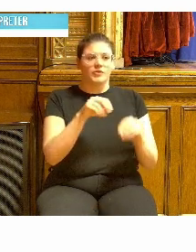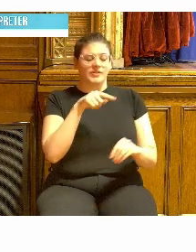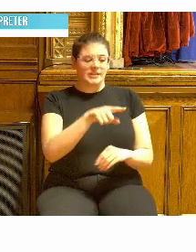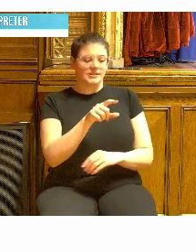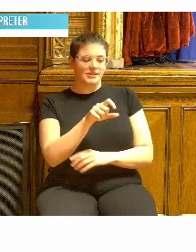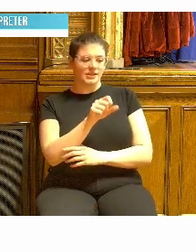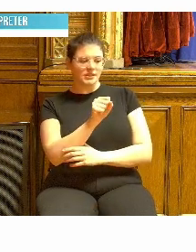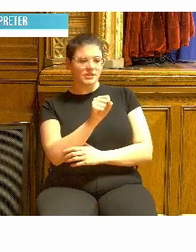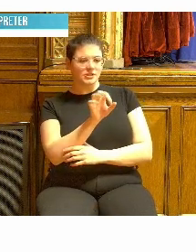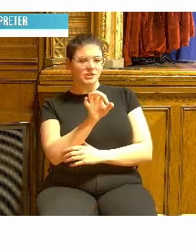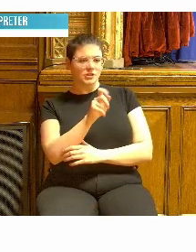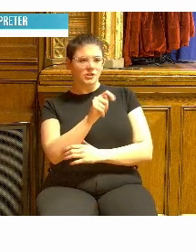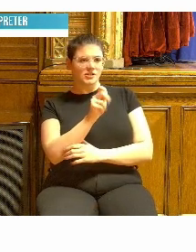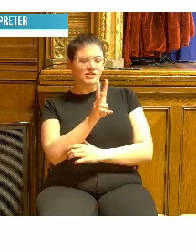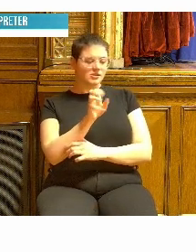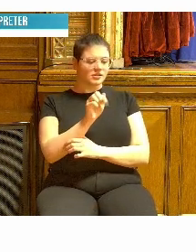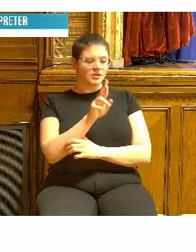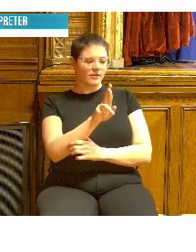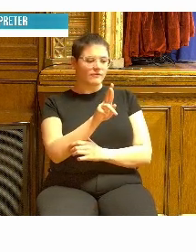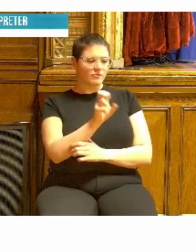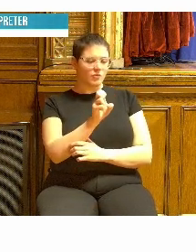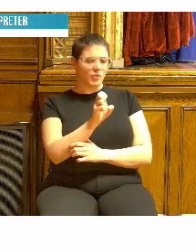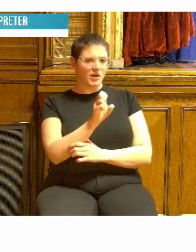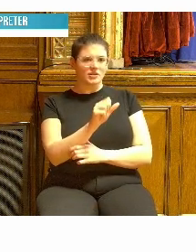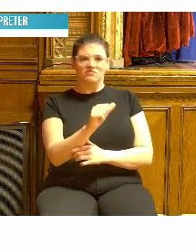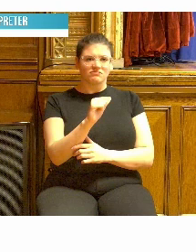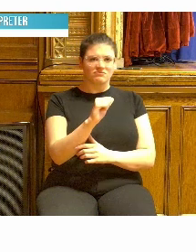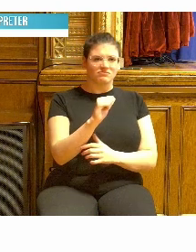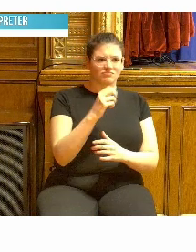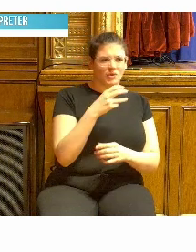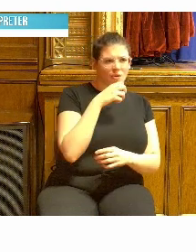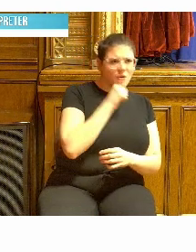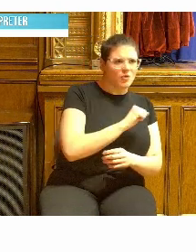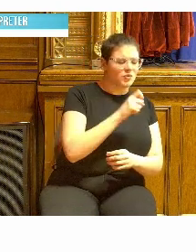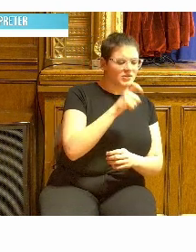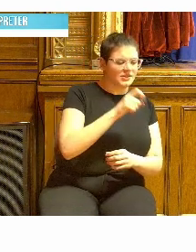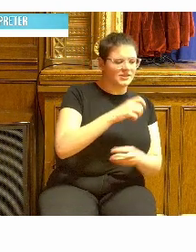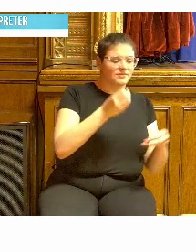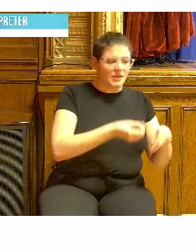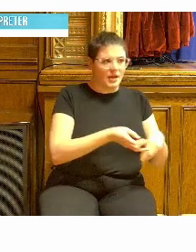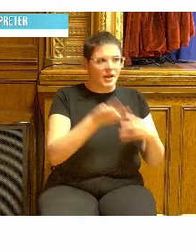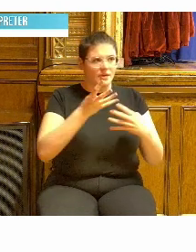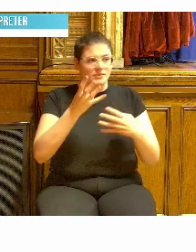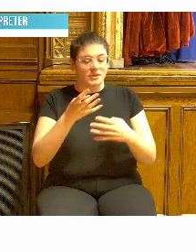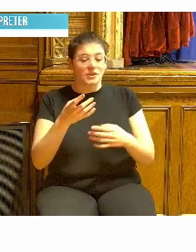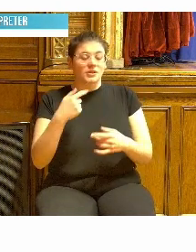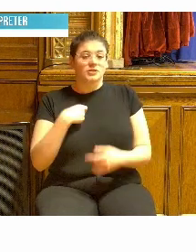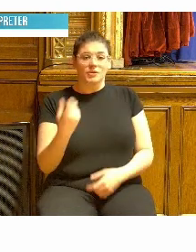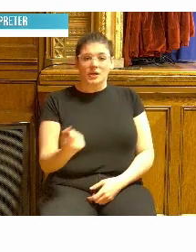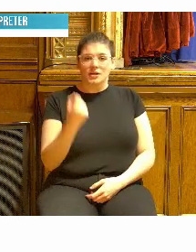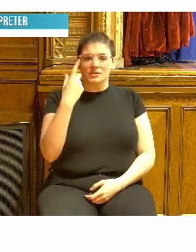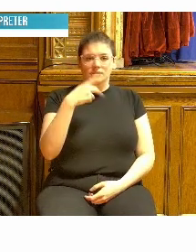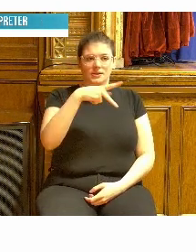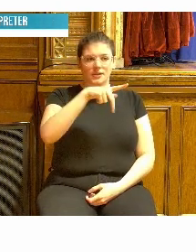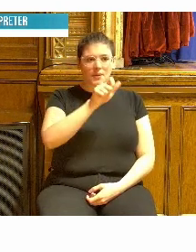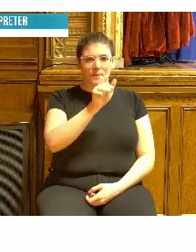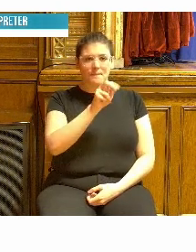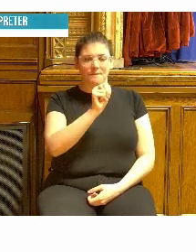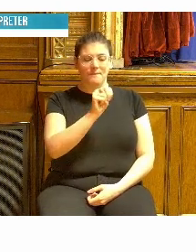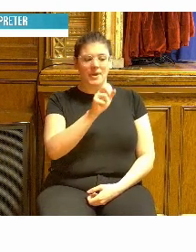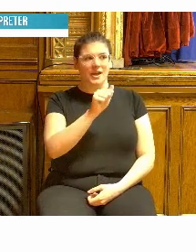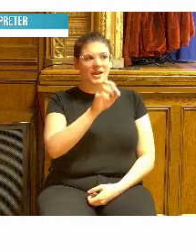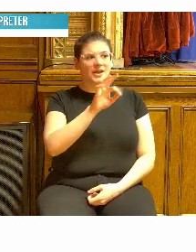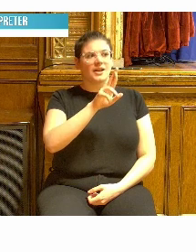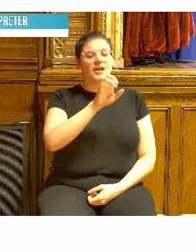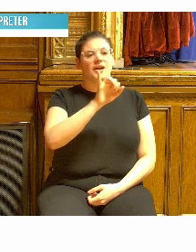be updated to meet the current algorithm? For context for everyone here, the software is Pan-Africanism, AKA flat blackness,